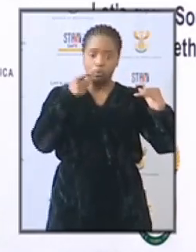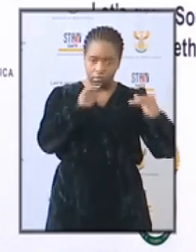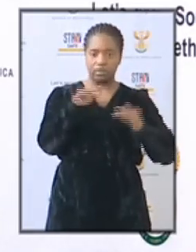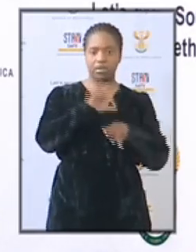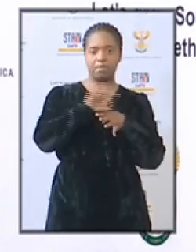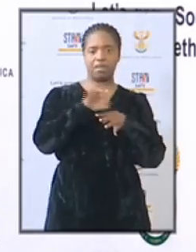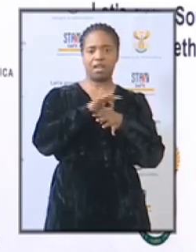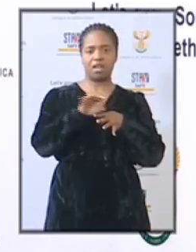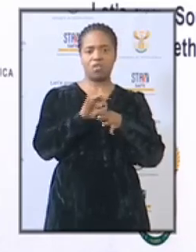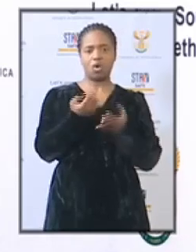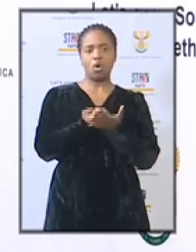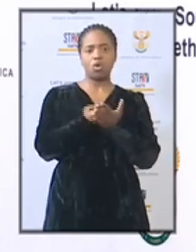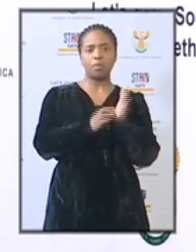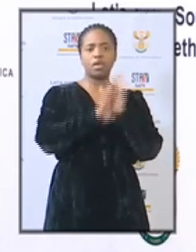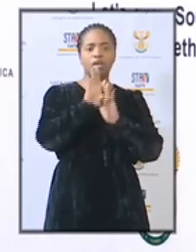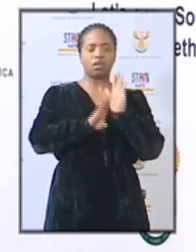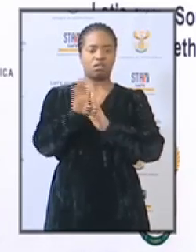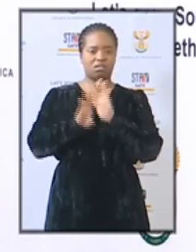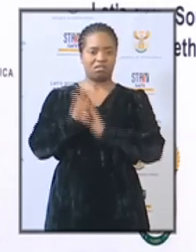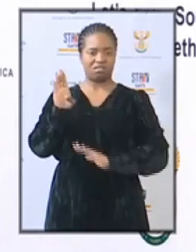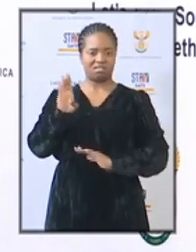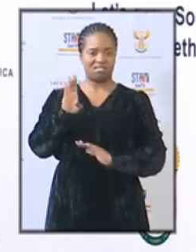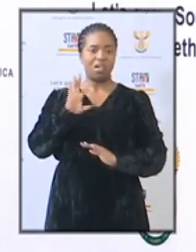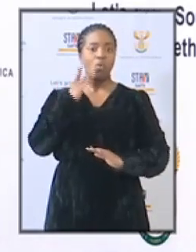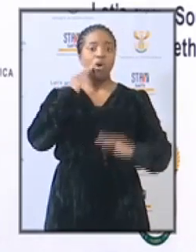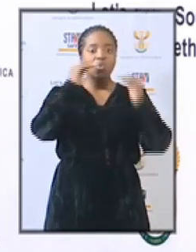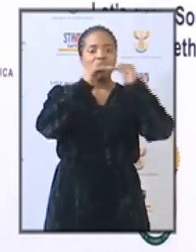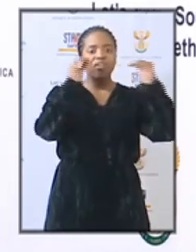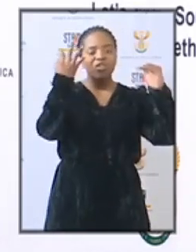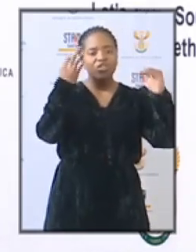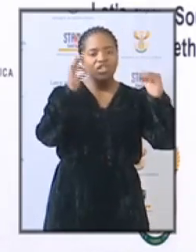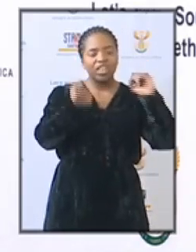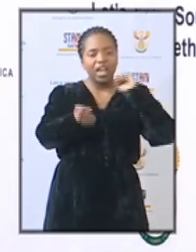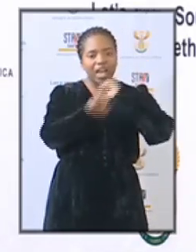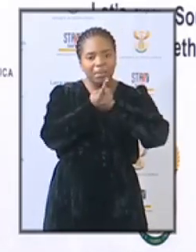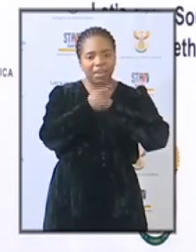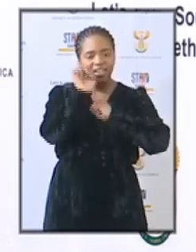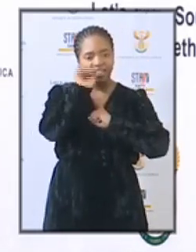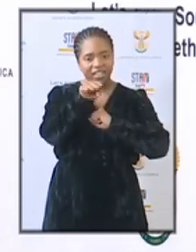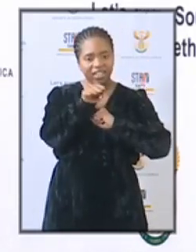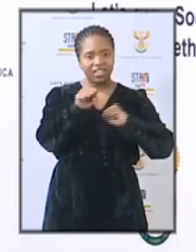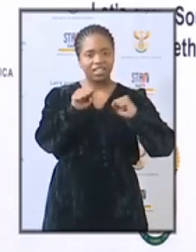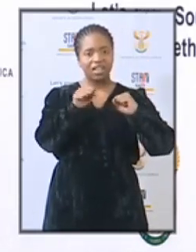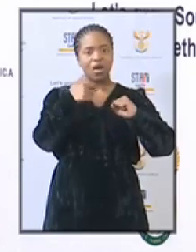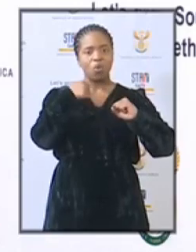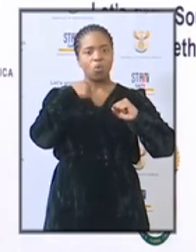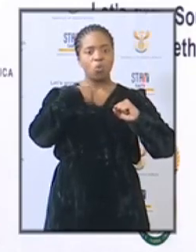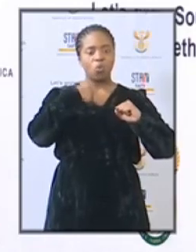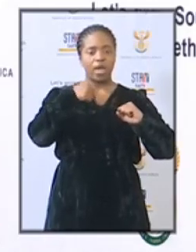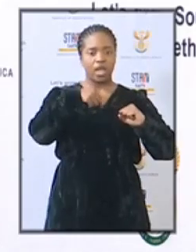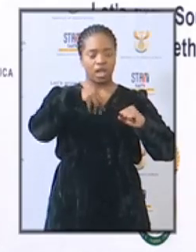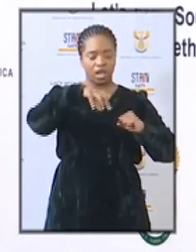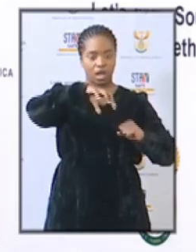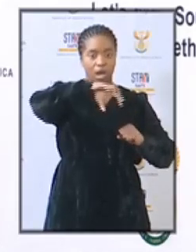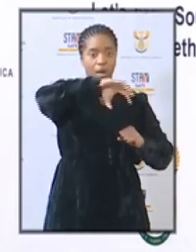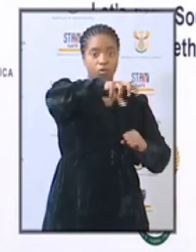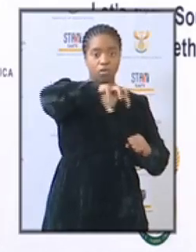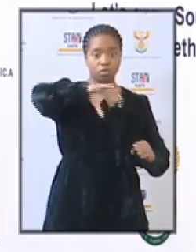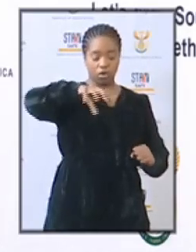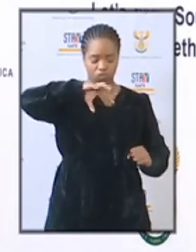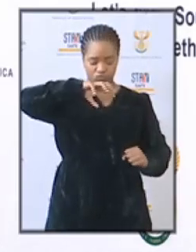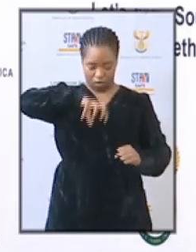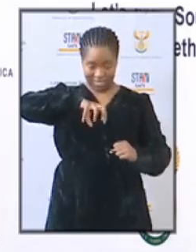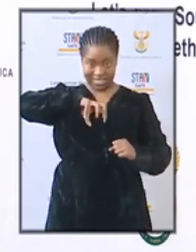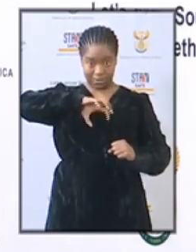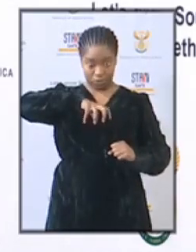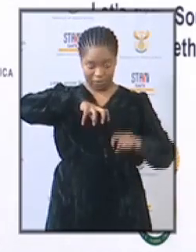recovery. Starting when the recovery, we talk about having, firstly, the domestic market coming to